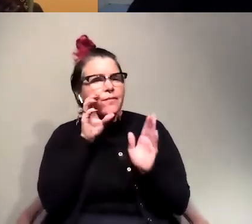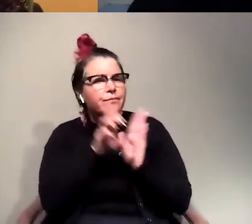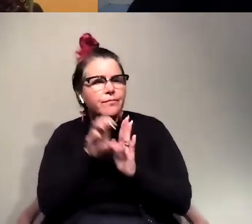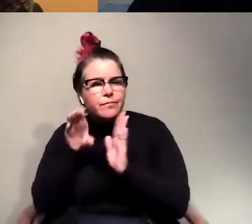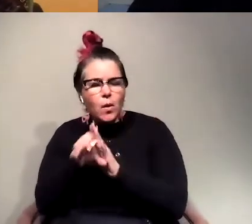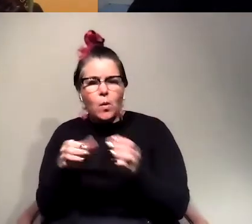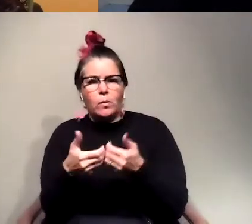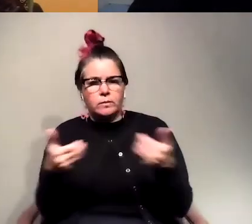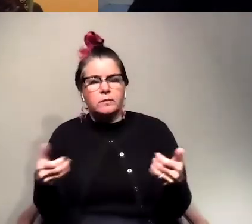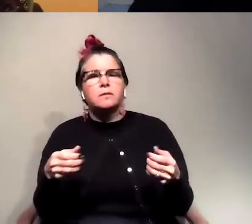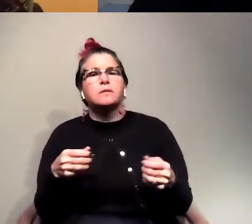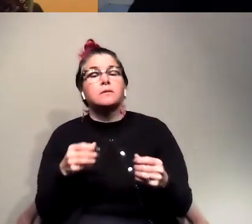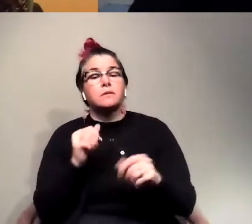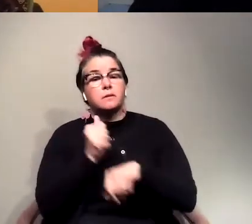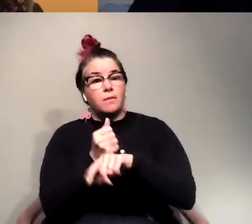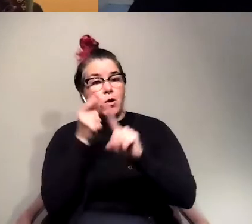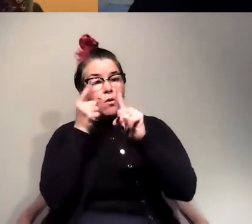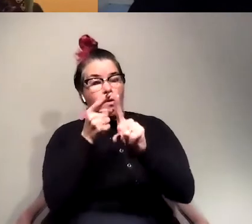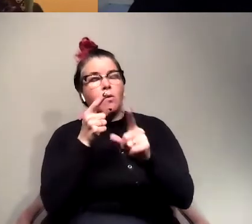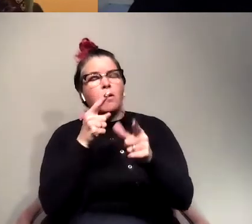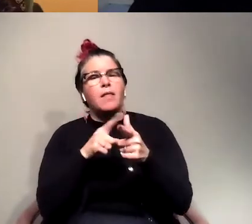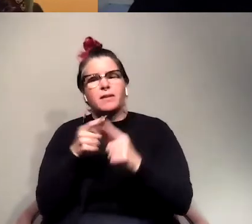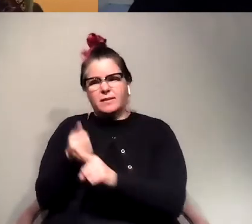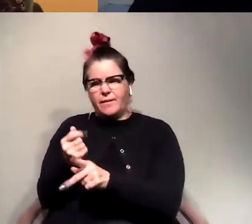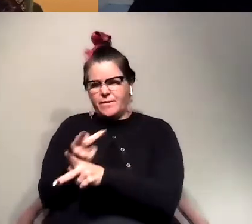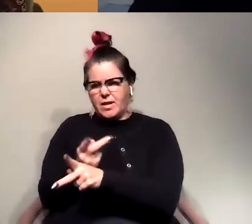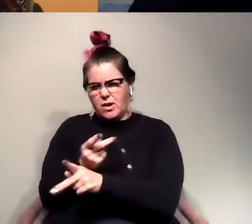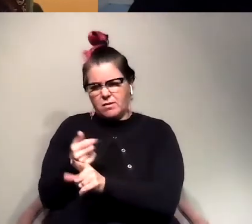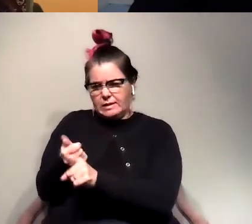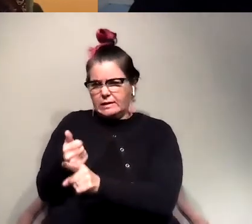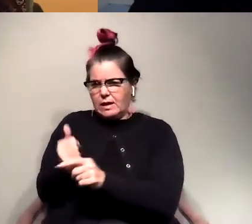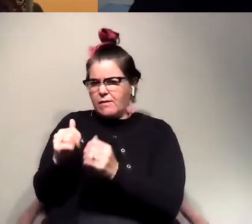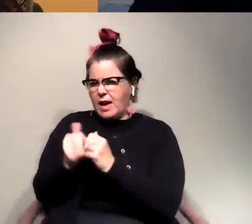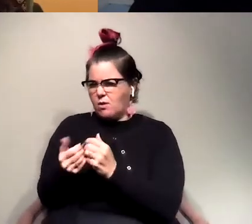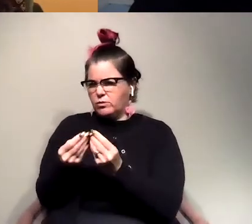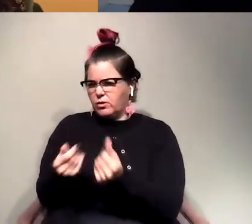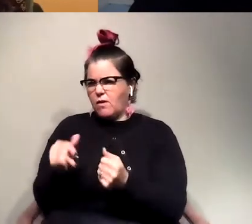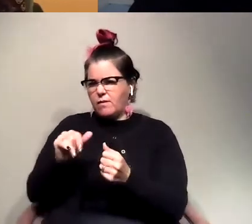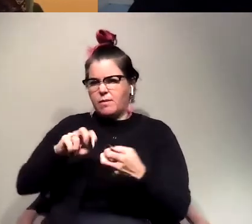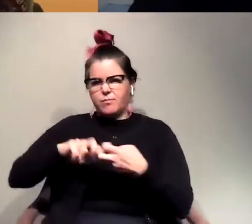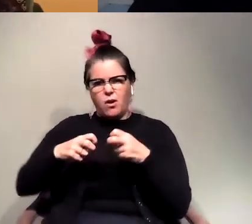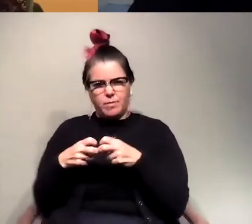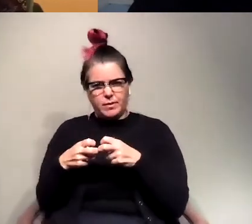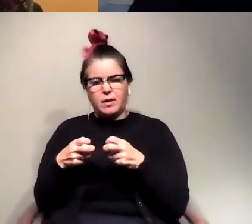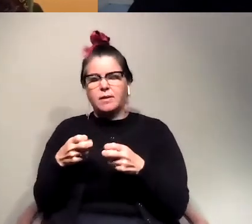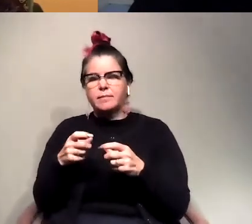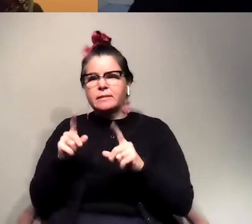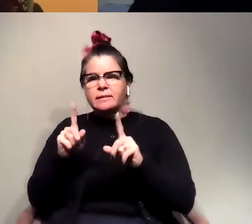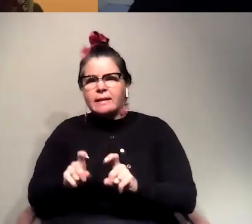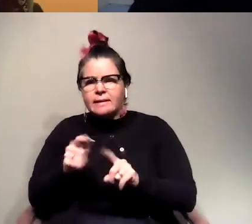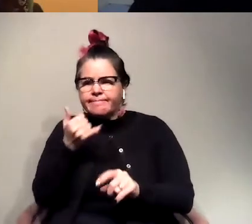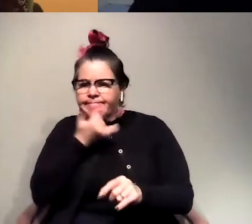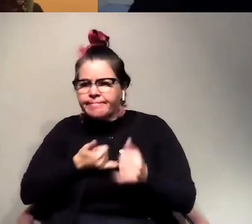it the goal, then it has to figure out for itself how to solve this problem via trial and error. And